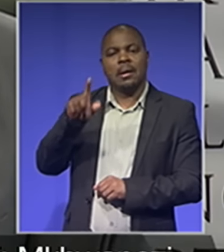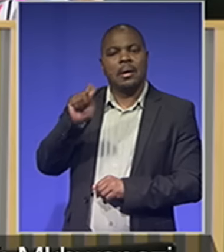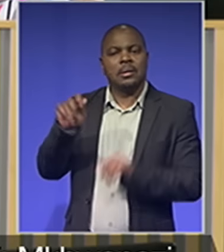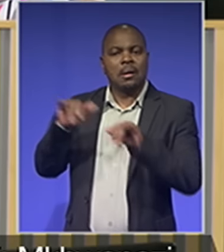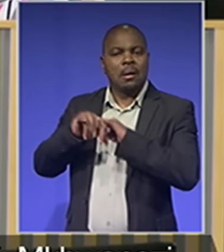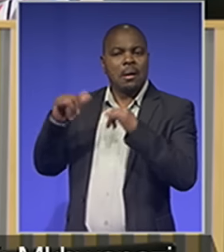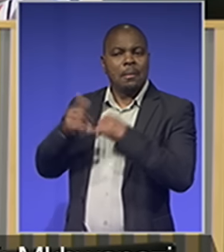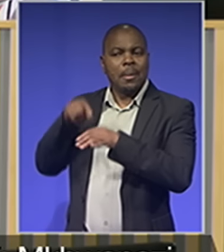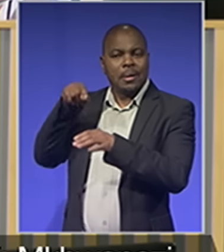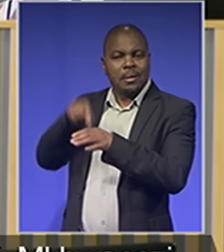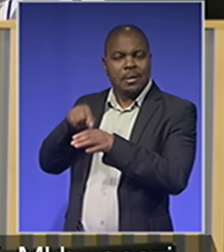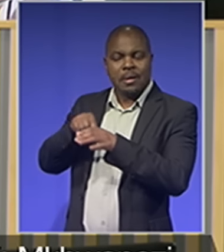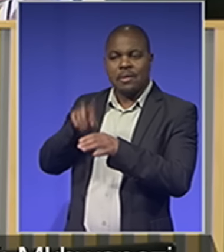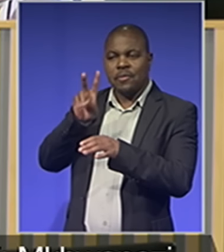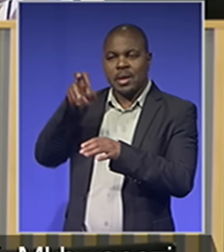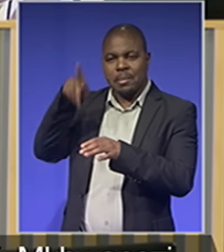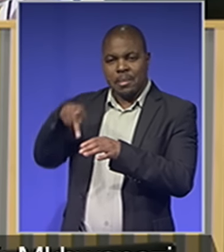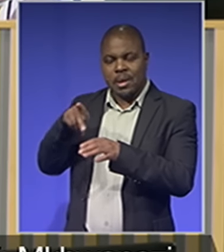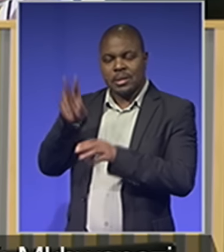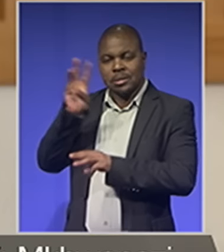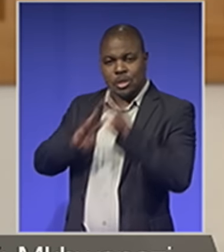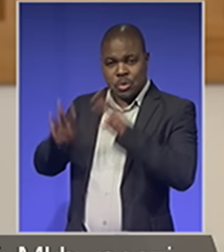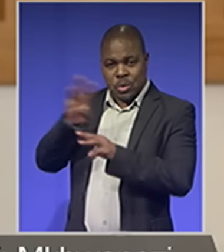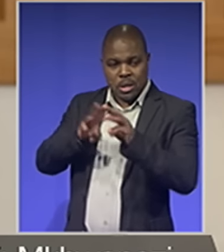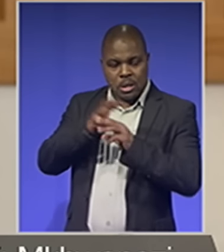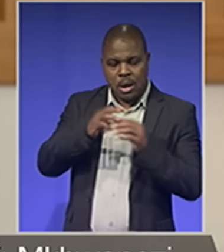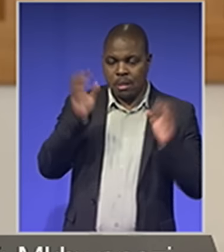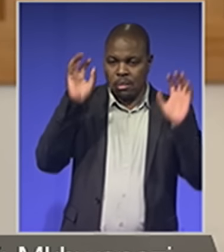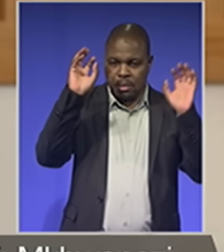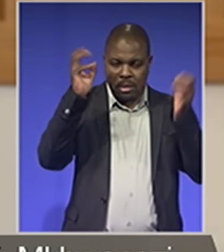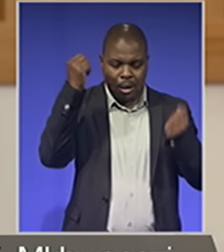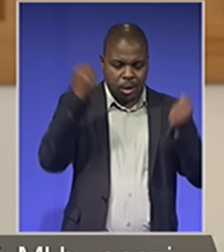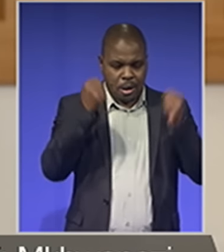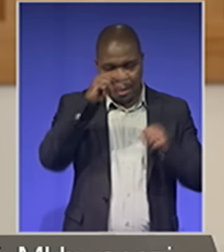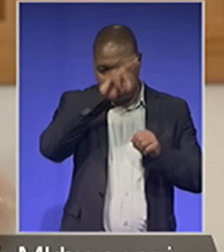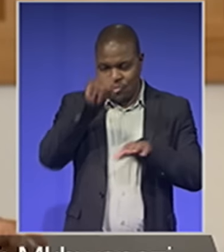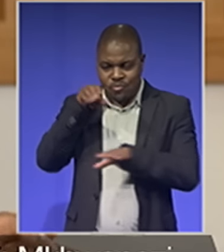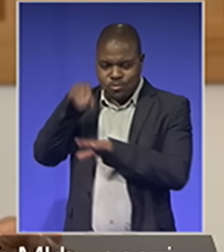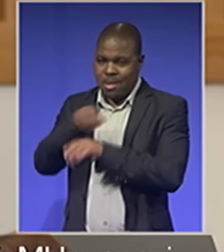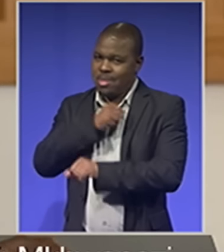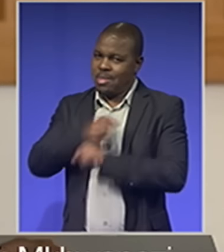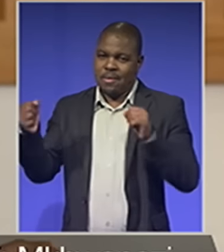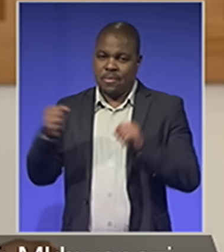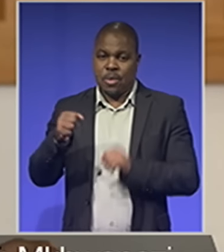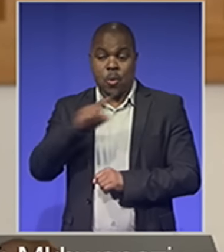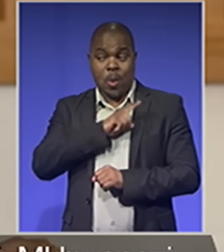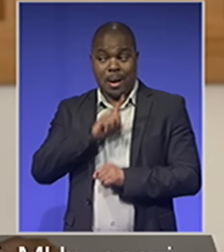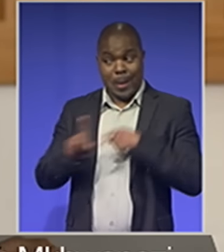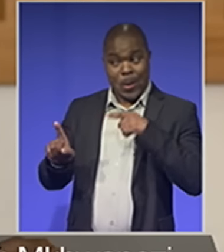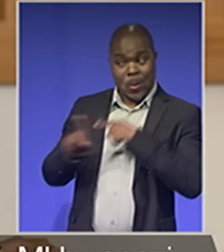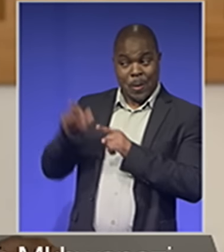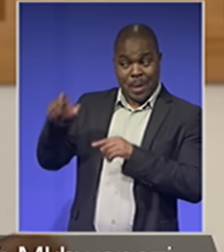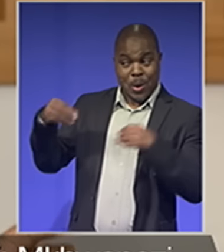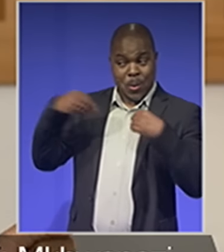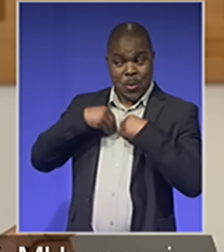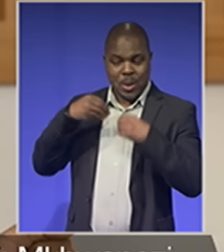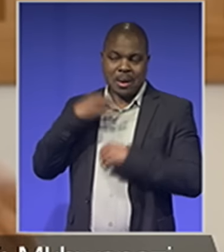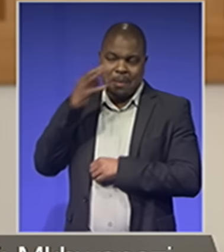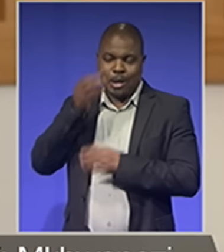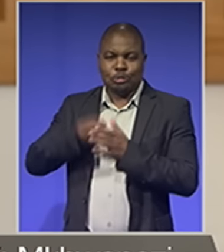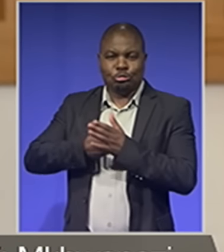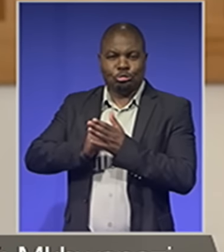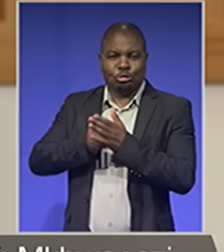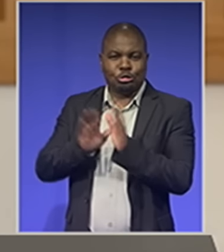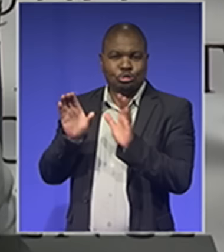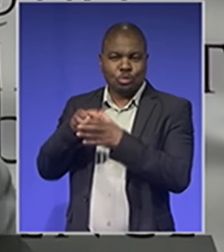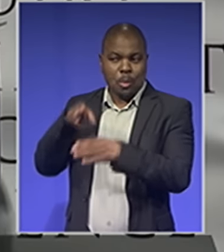tsa setlamo sa Cat VIP Protection Services se leng sa yo go begwang e le mong wa segongwana sa disenyi Vusimuzi